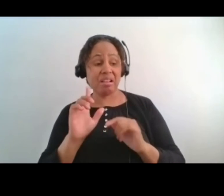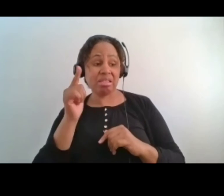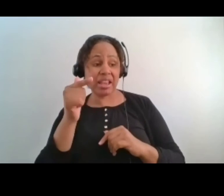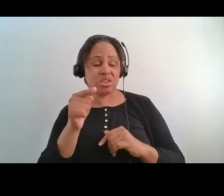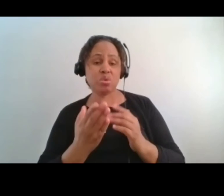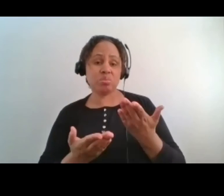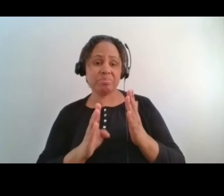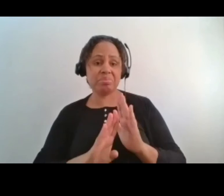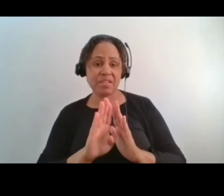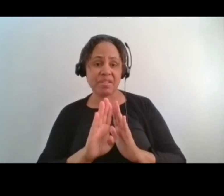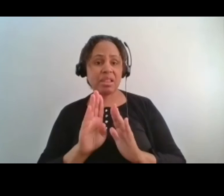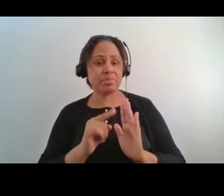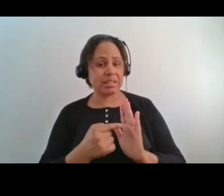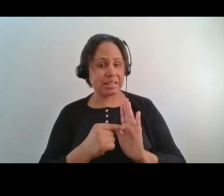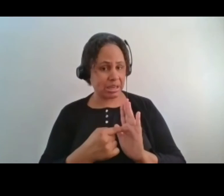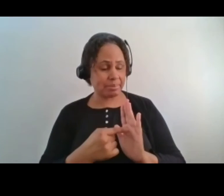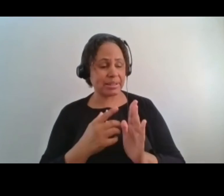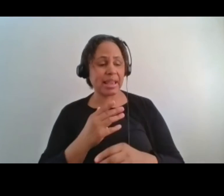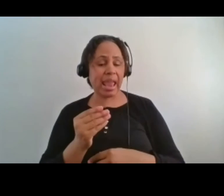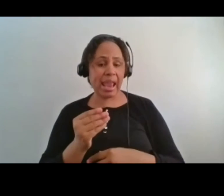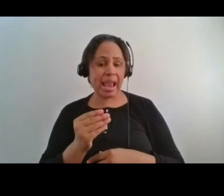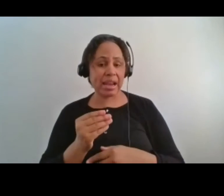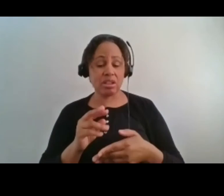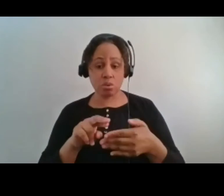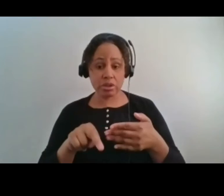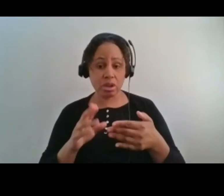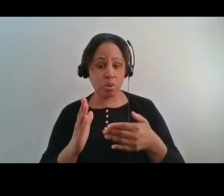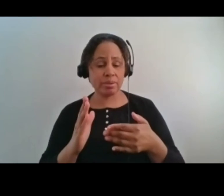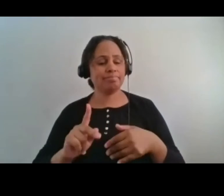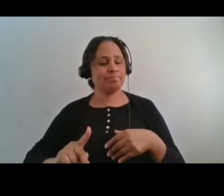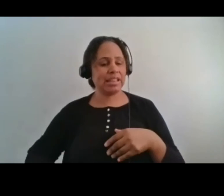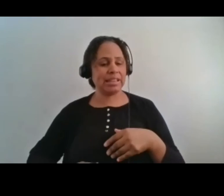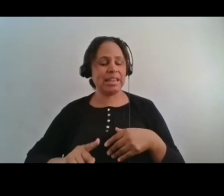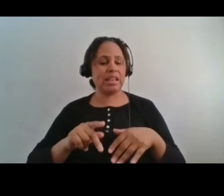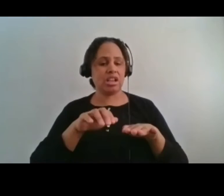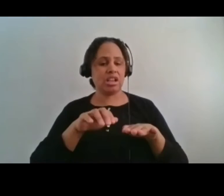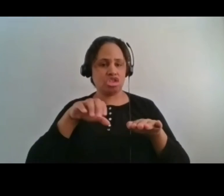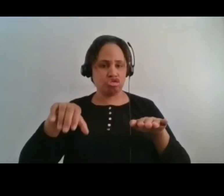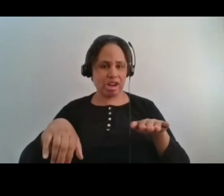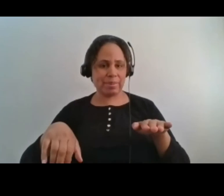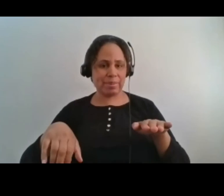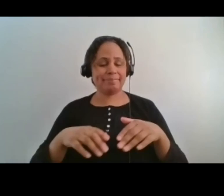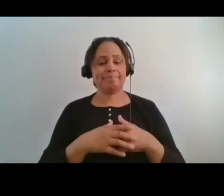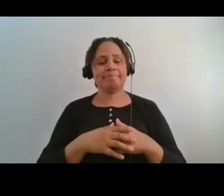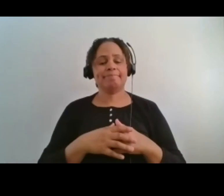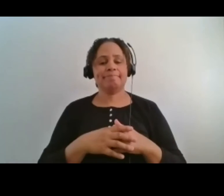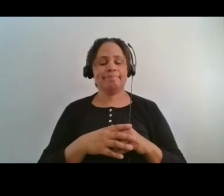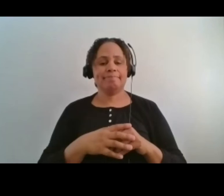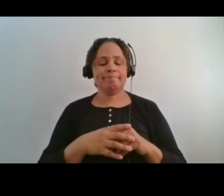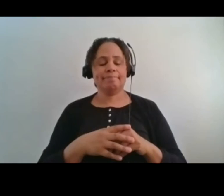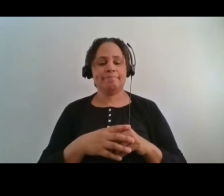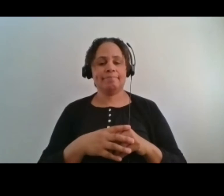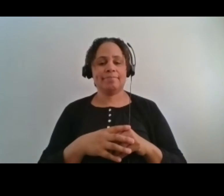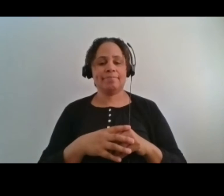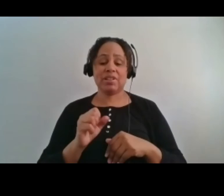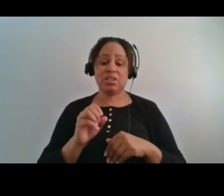symptoms, and end result will be kidney transplant. So that was a lot to